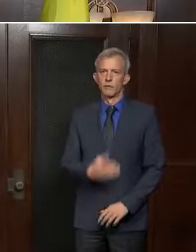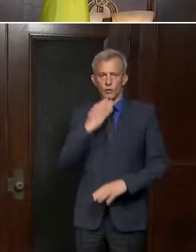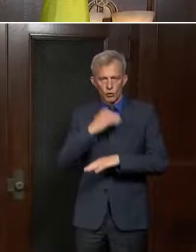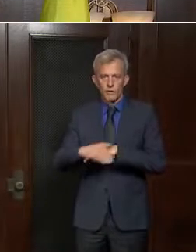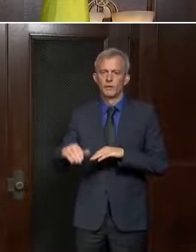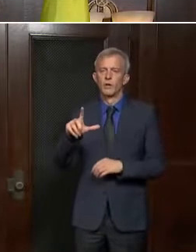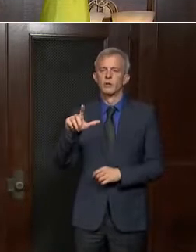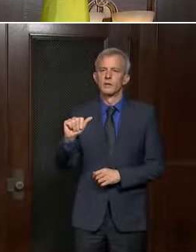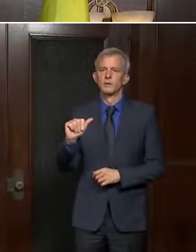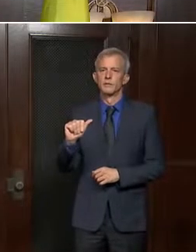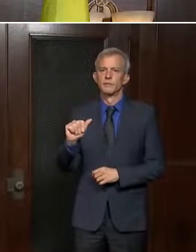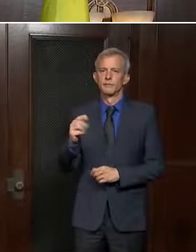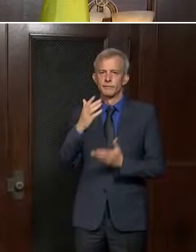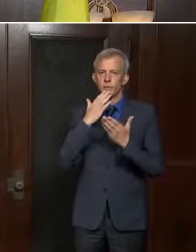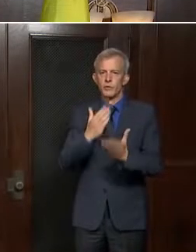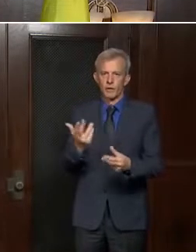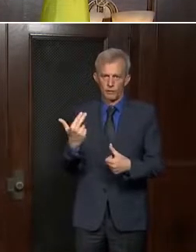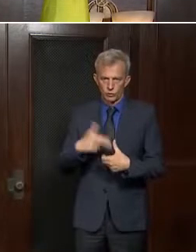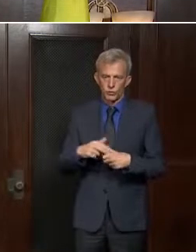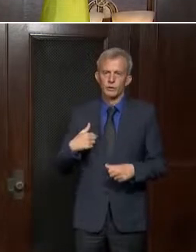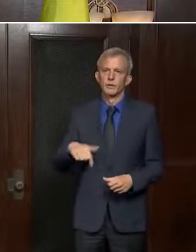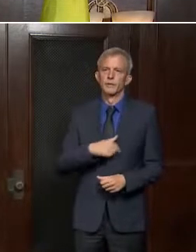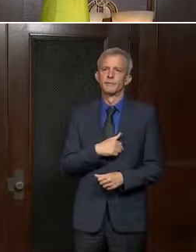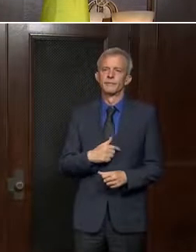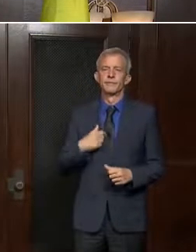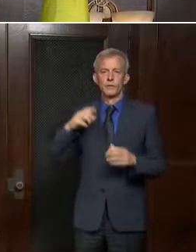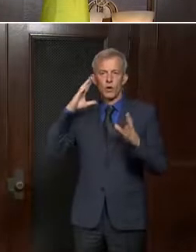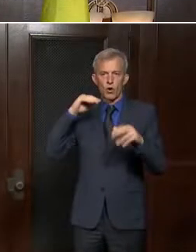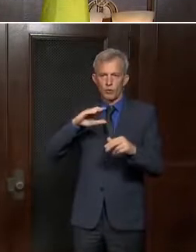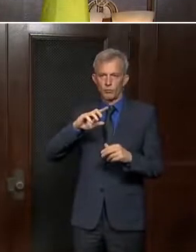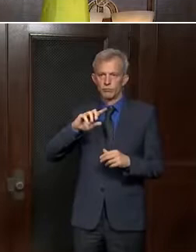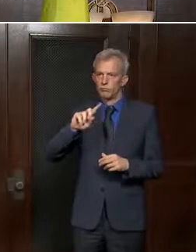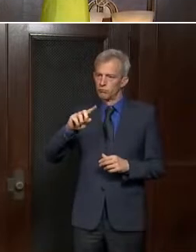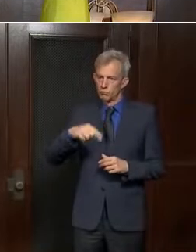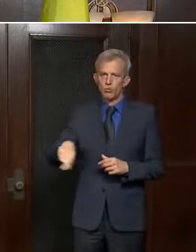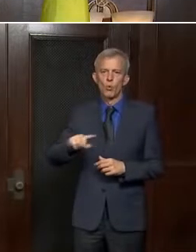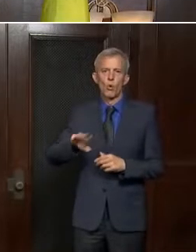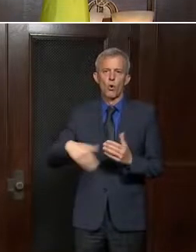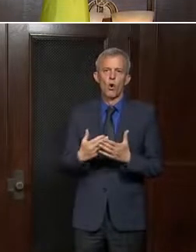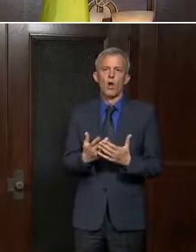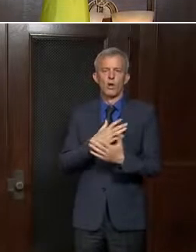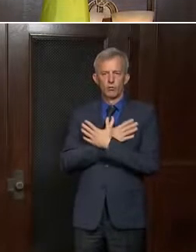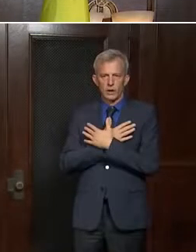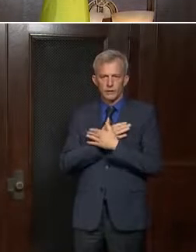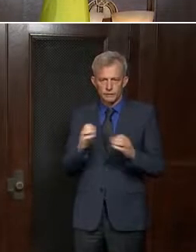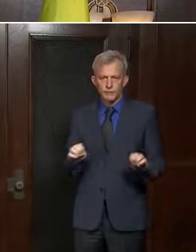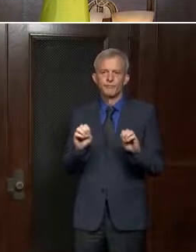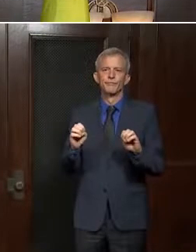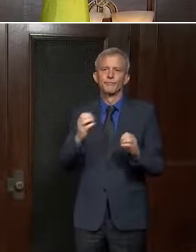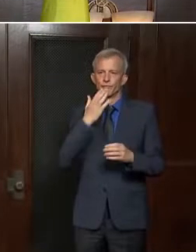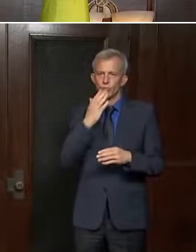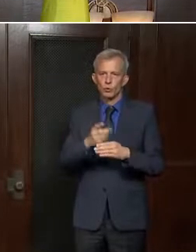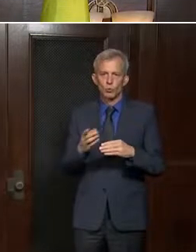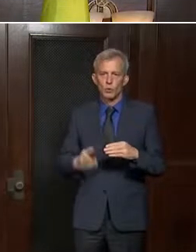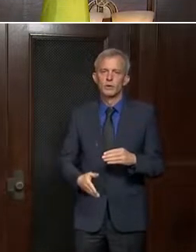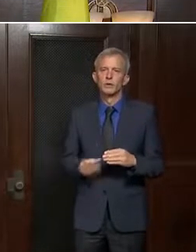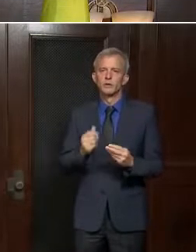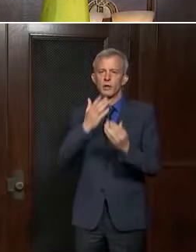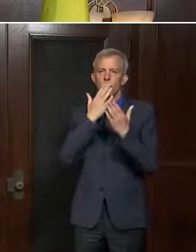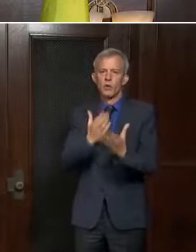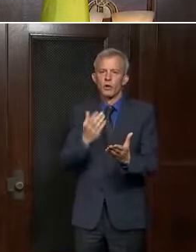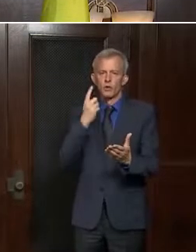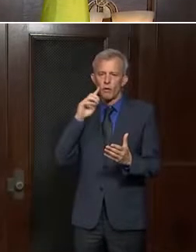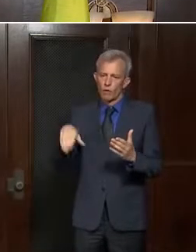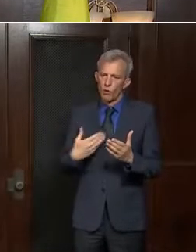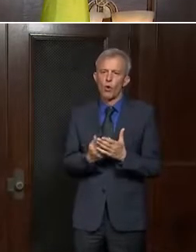Good evening, Los Angeles, and thank you for joining us. I hope you all had a restful Easter, a good weekend, and thank you for all you